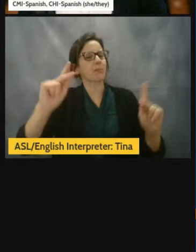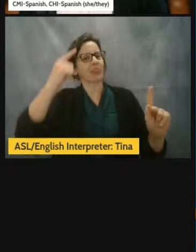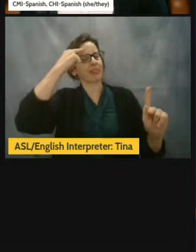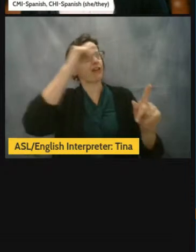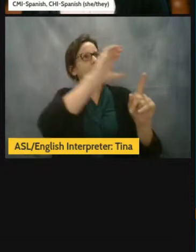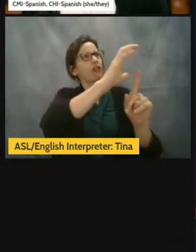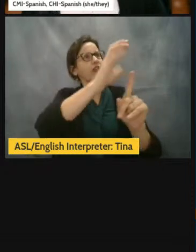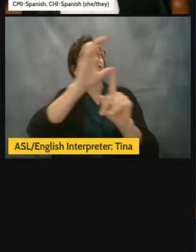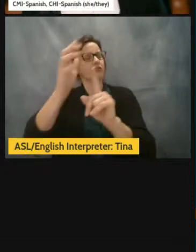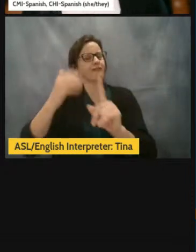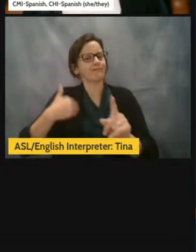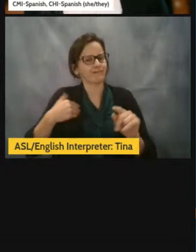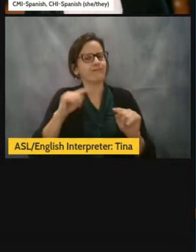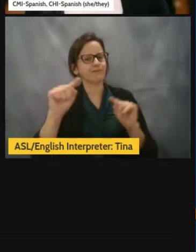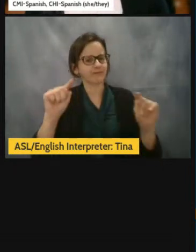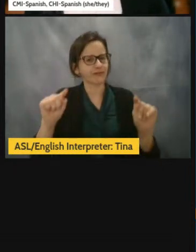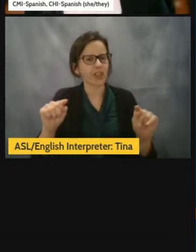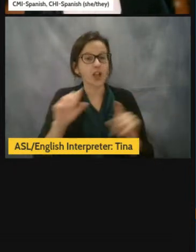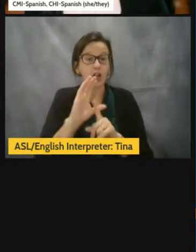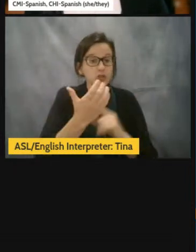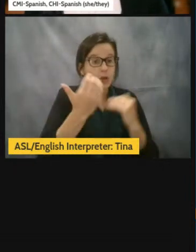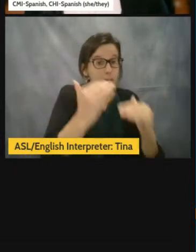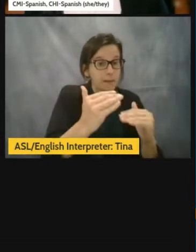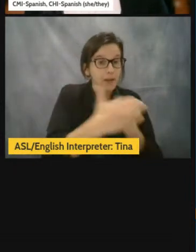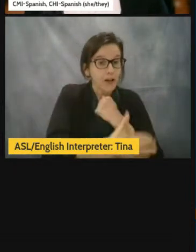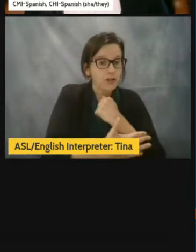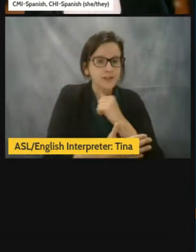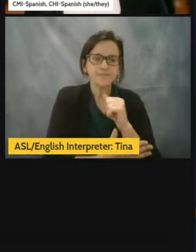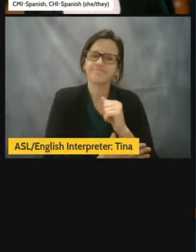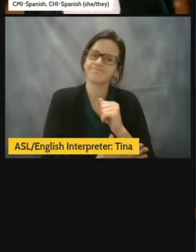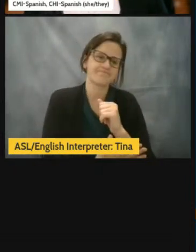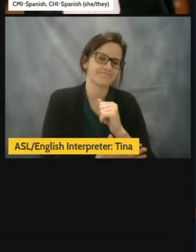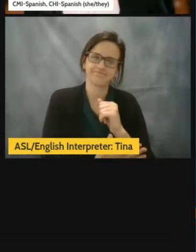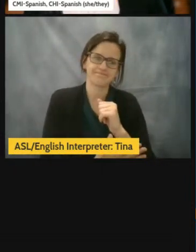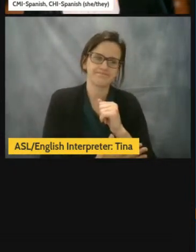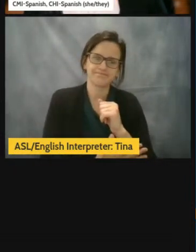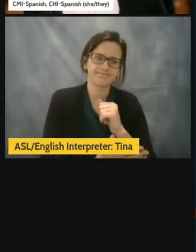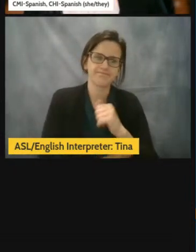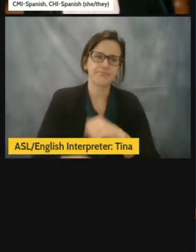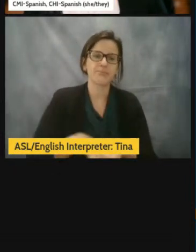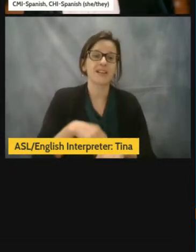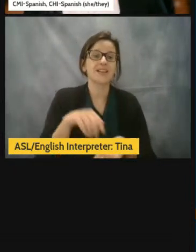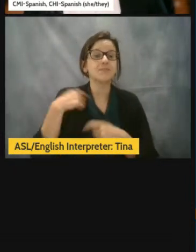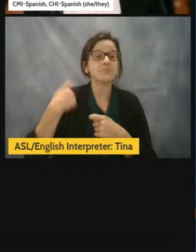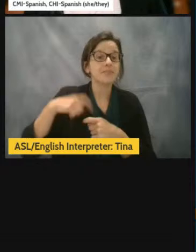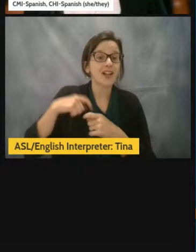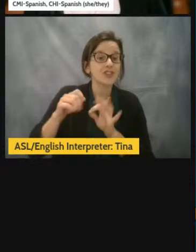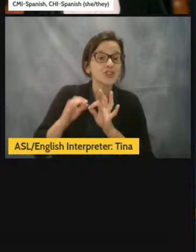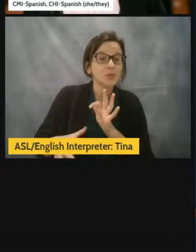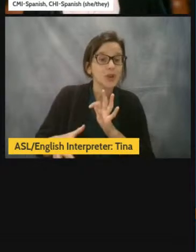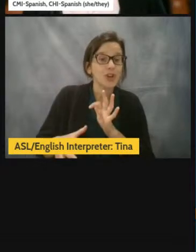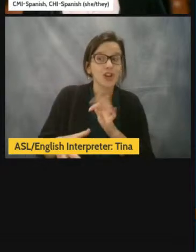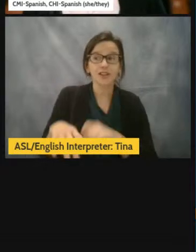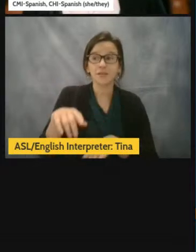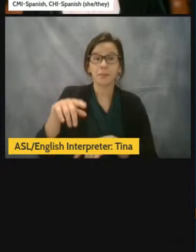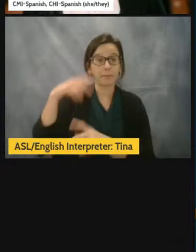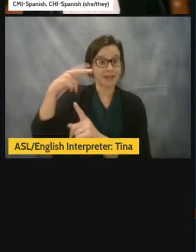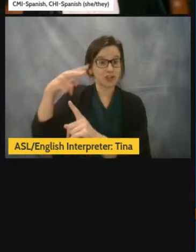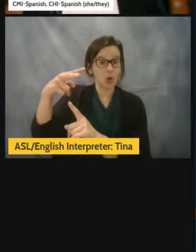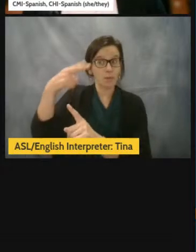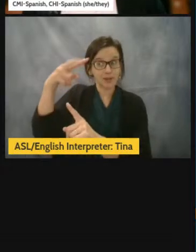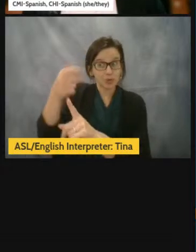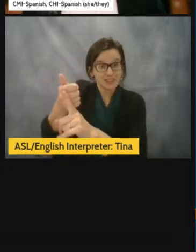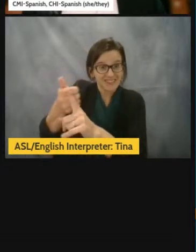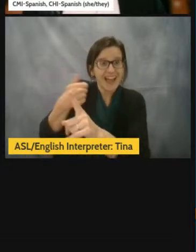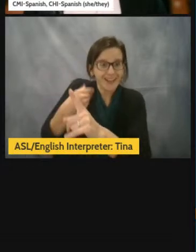Culture isn't just that. And so we know, especially as Spanish interpreters, even within Mexico, there's so many different cultures represented. But culture